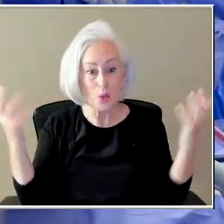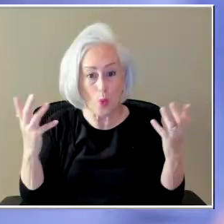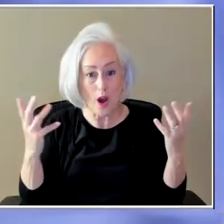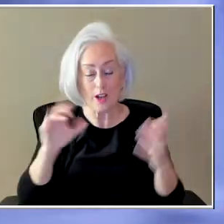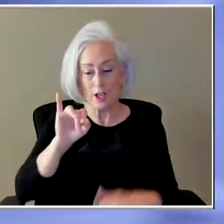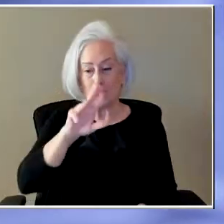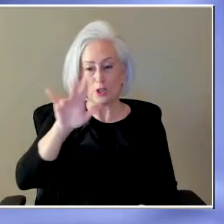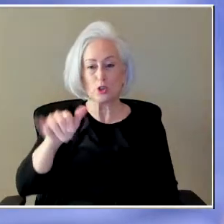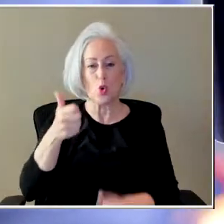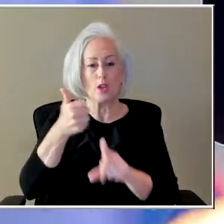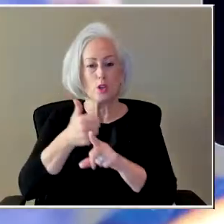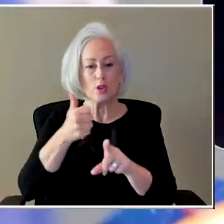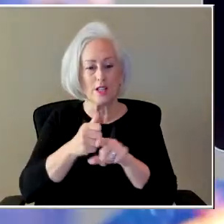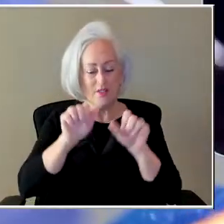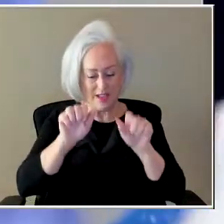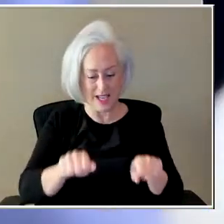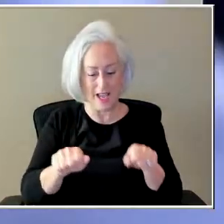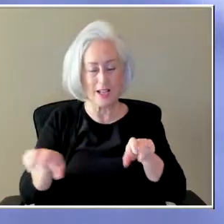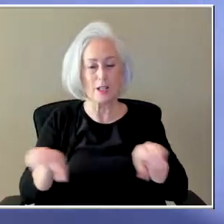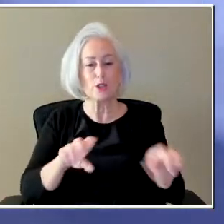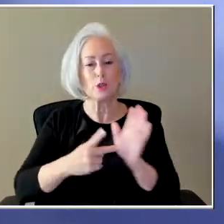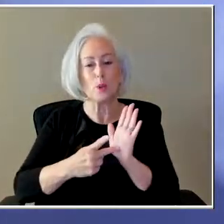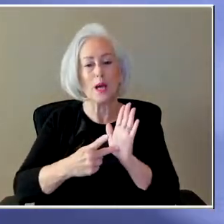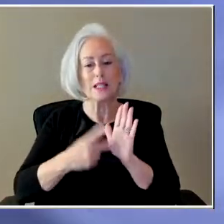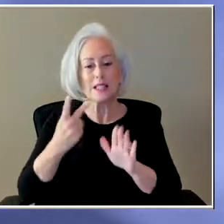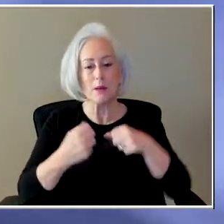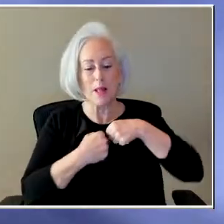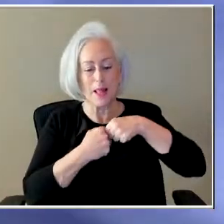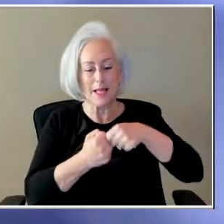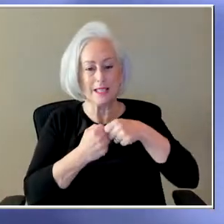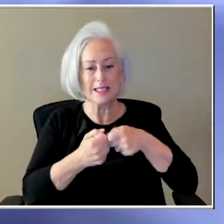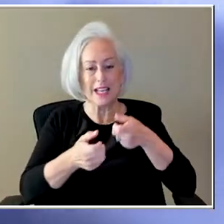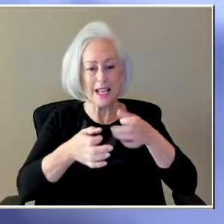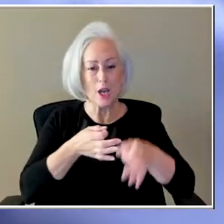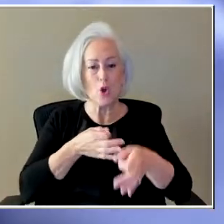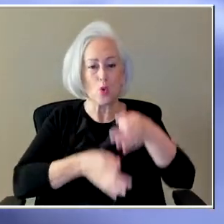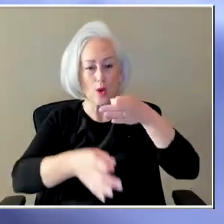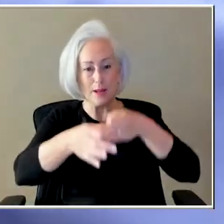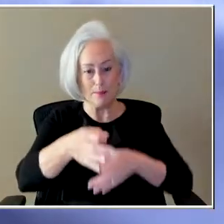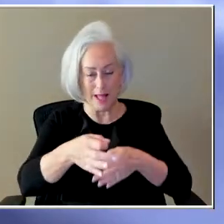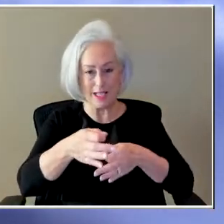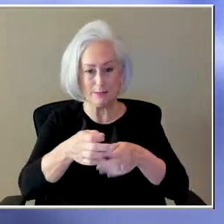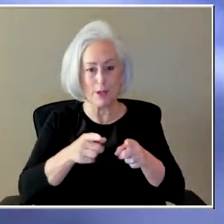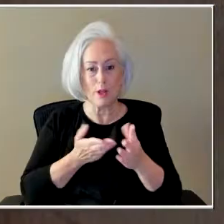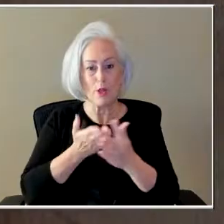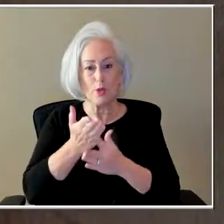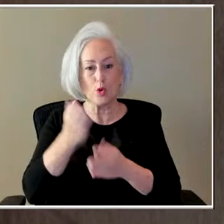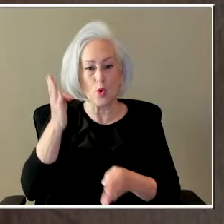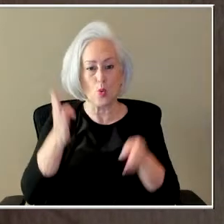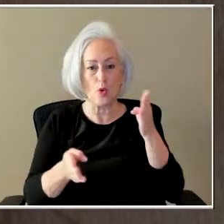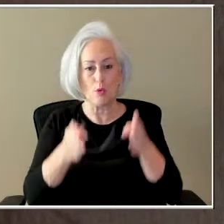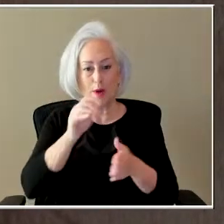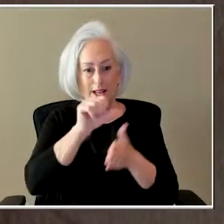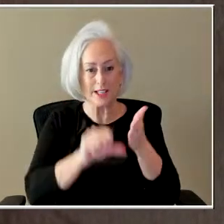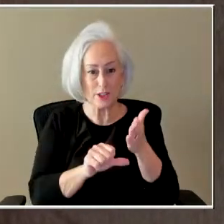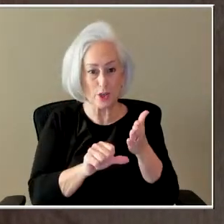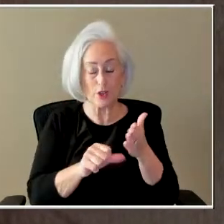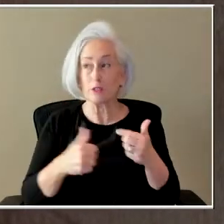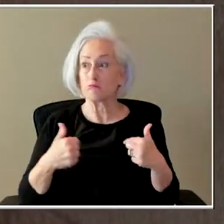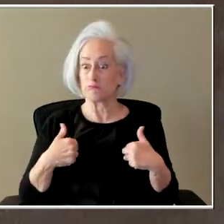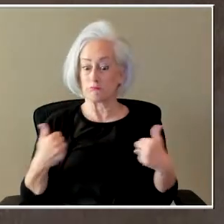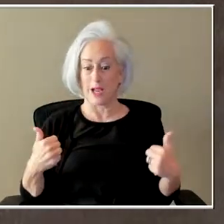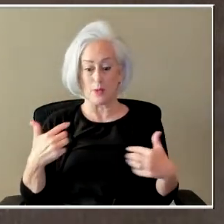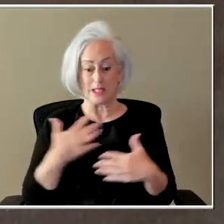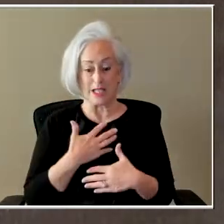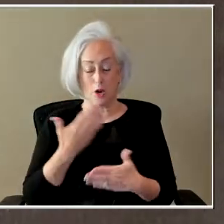knee replacement. That was very scary to me to think I wouldn't make it even at my